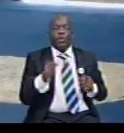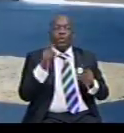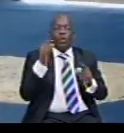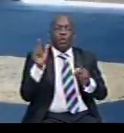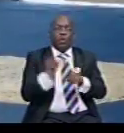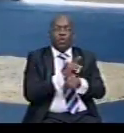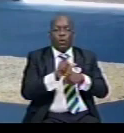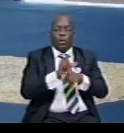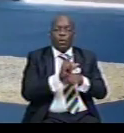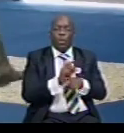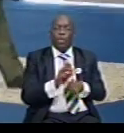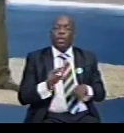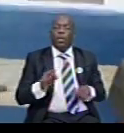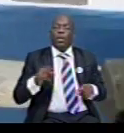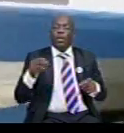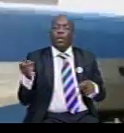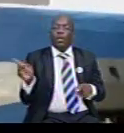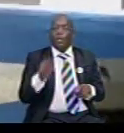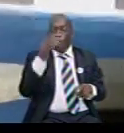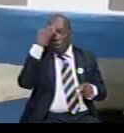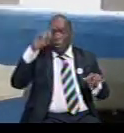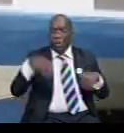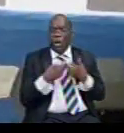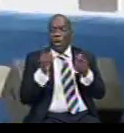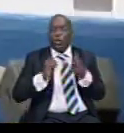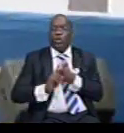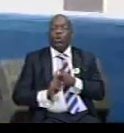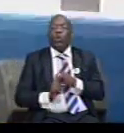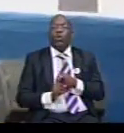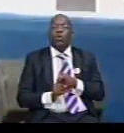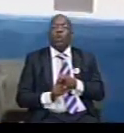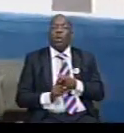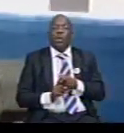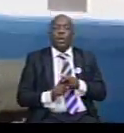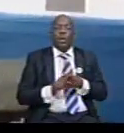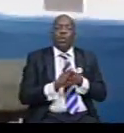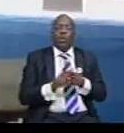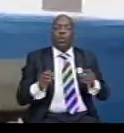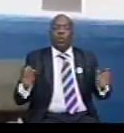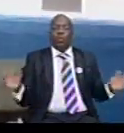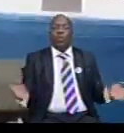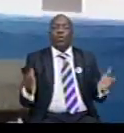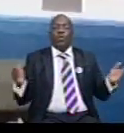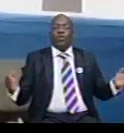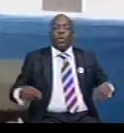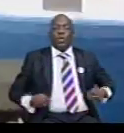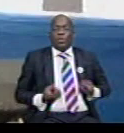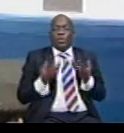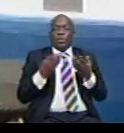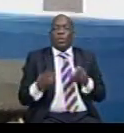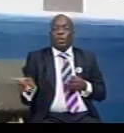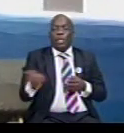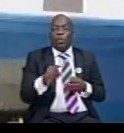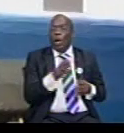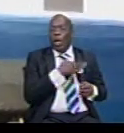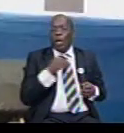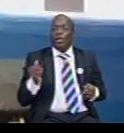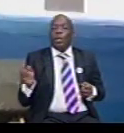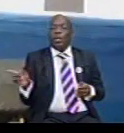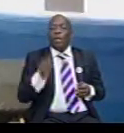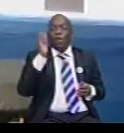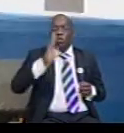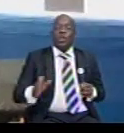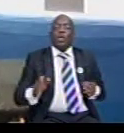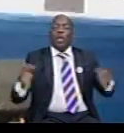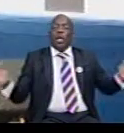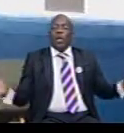people. They know how to turn them on. If they want them to weep, they can, you know, raise their motion and they weep. And